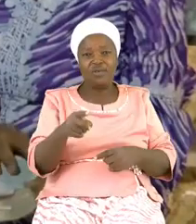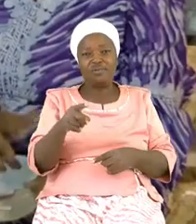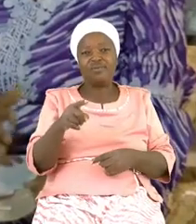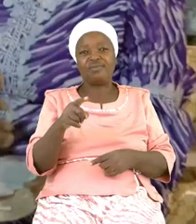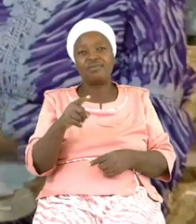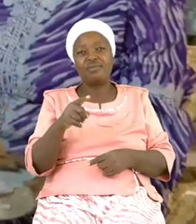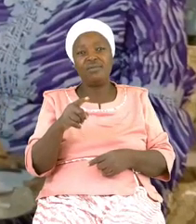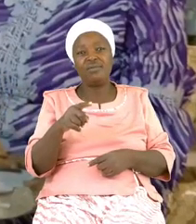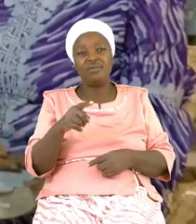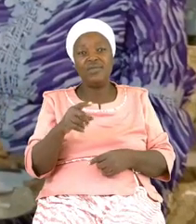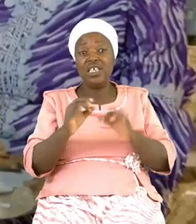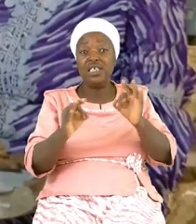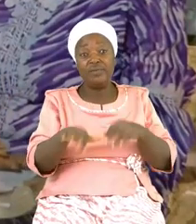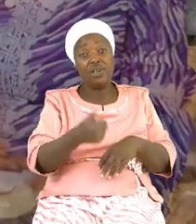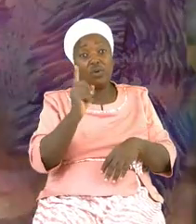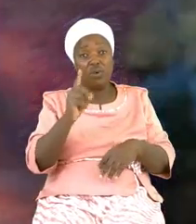If anybody here